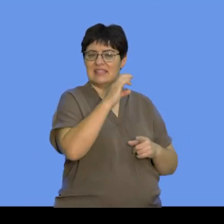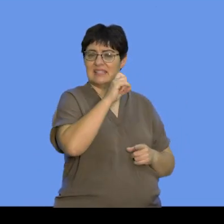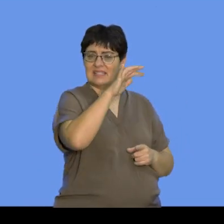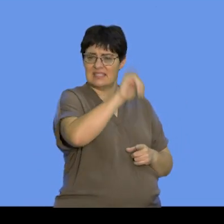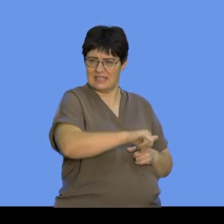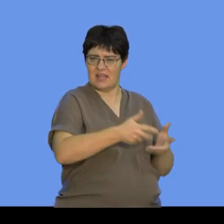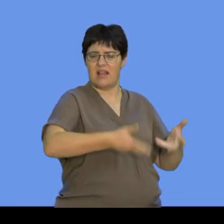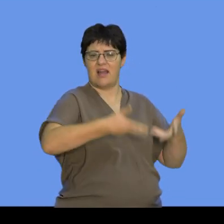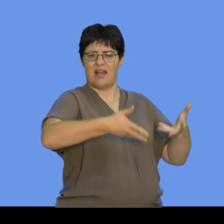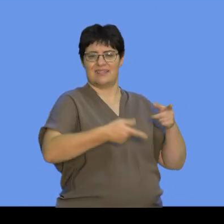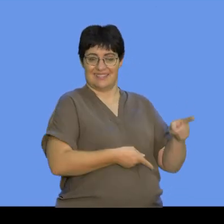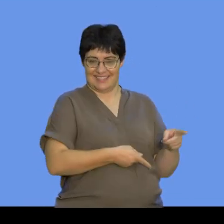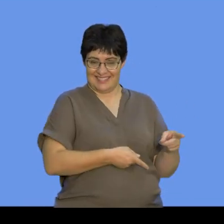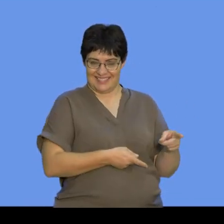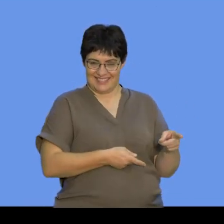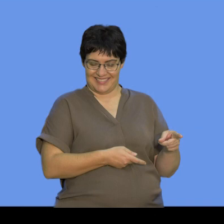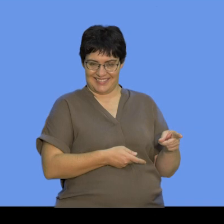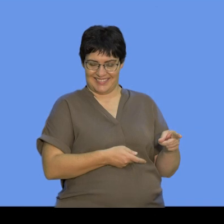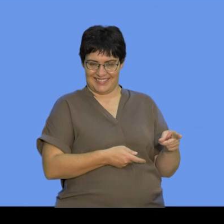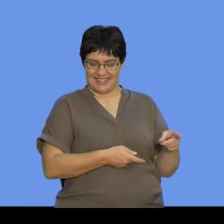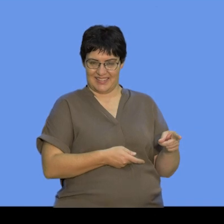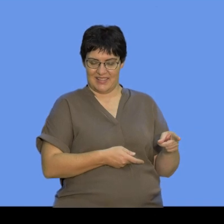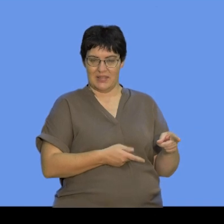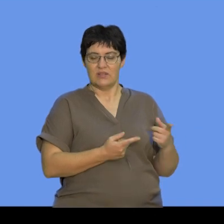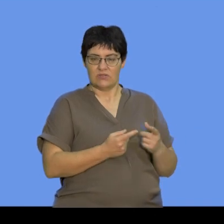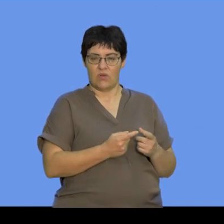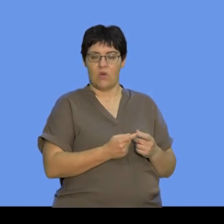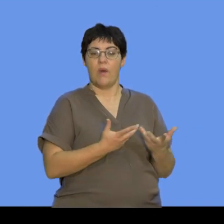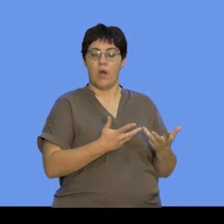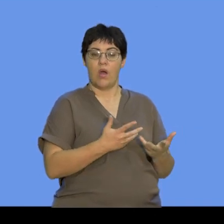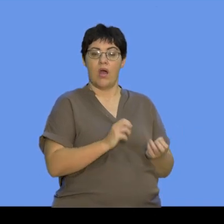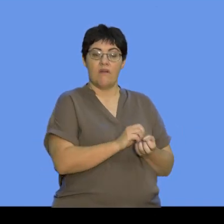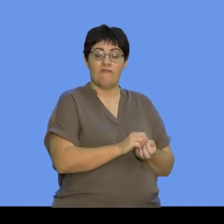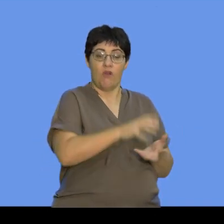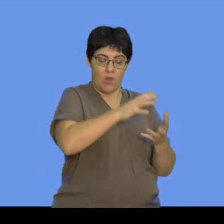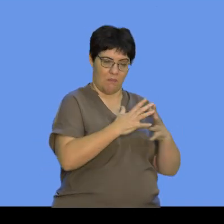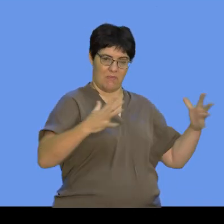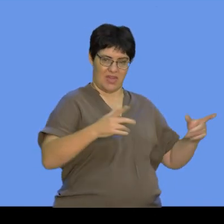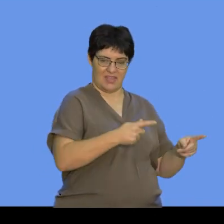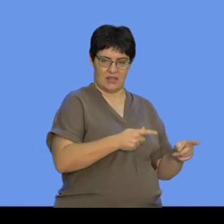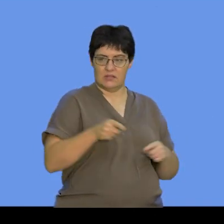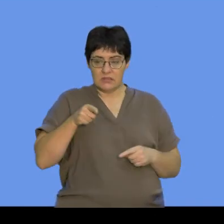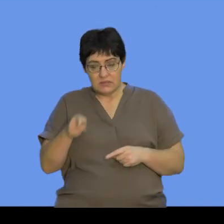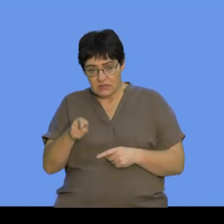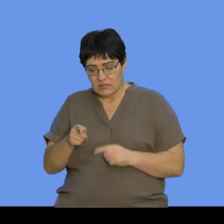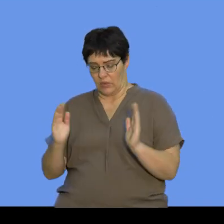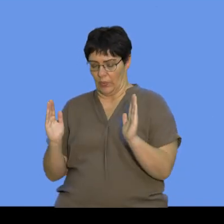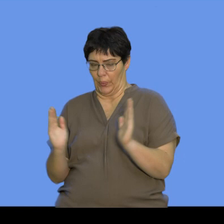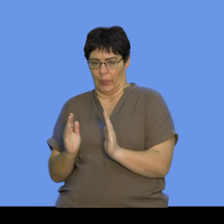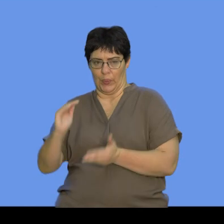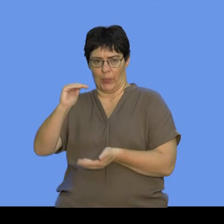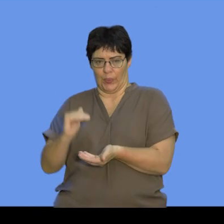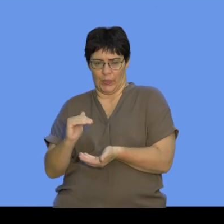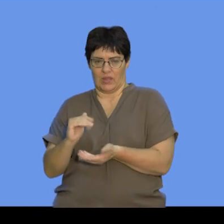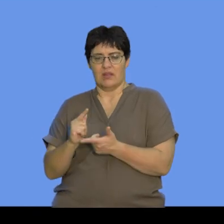plastic are loosely packed, you know, so they occupy a greater space compared to those particles that make up a